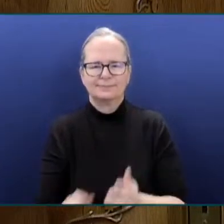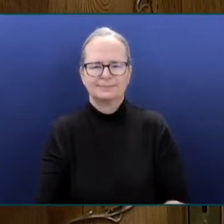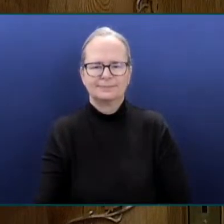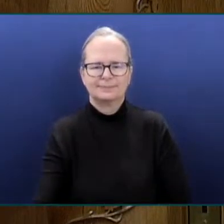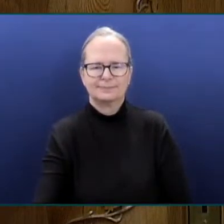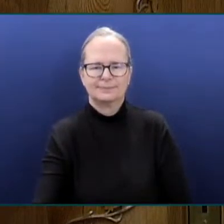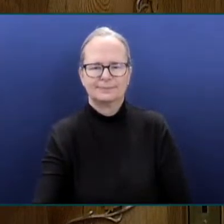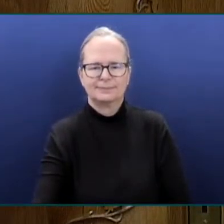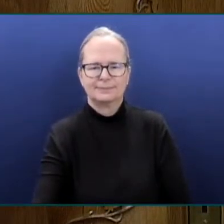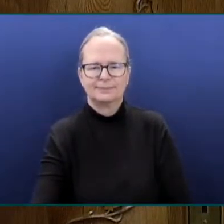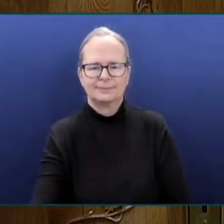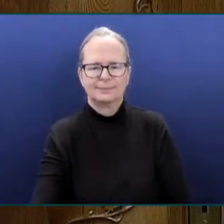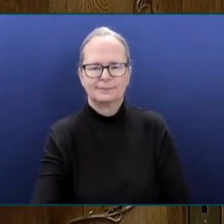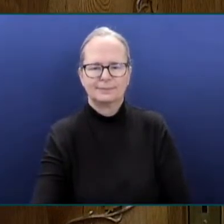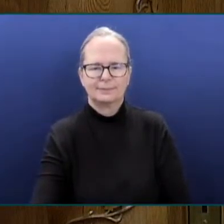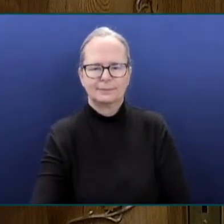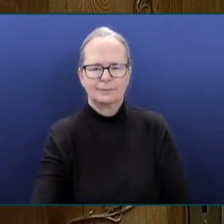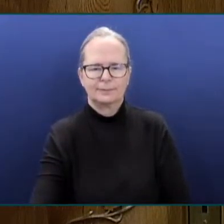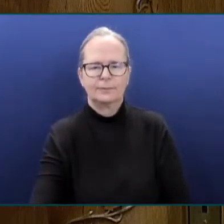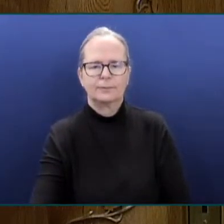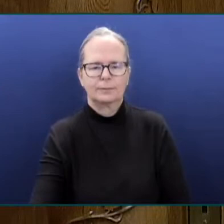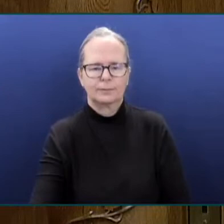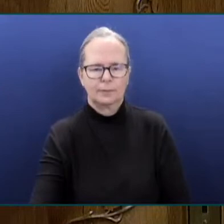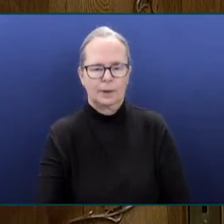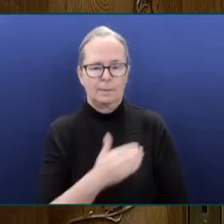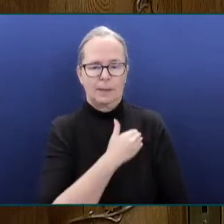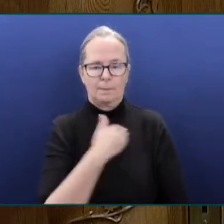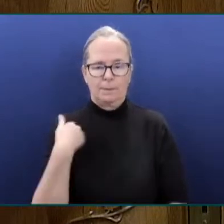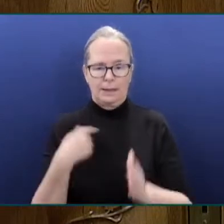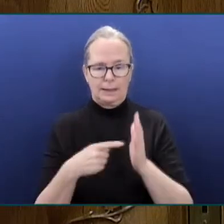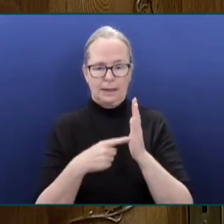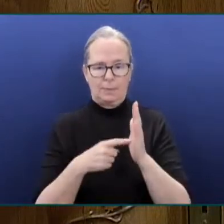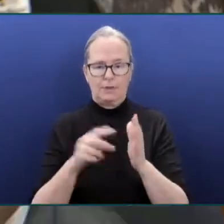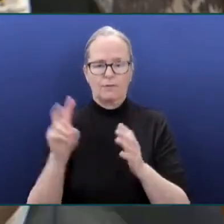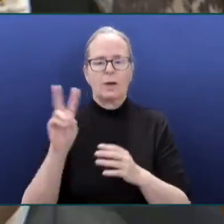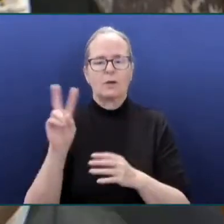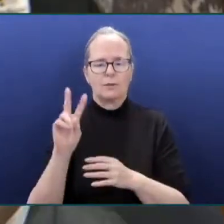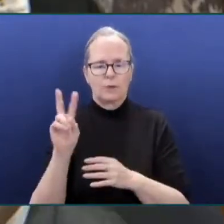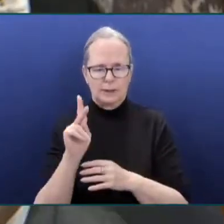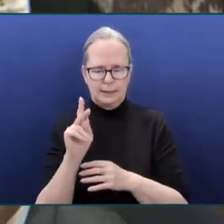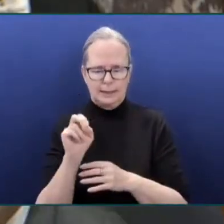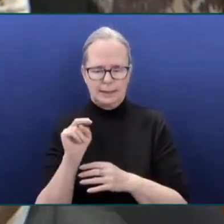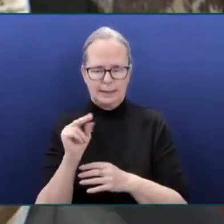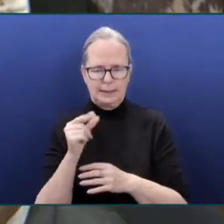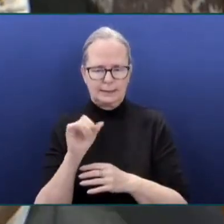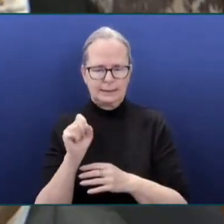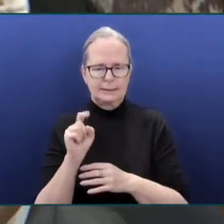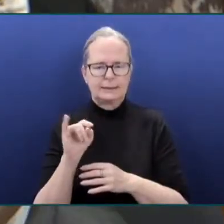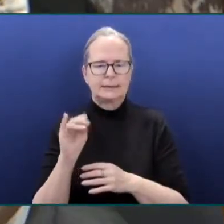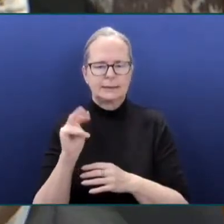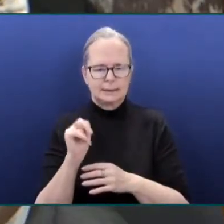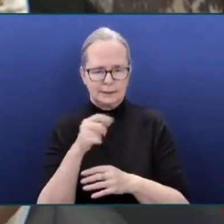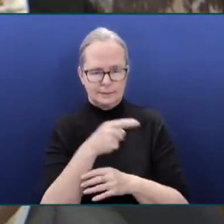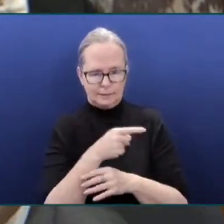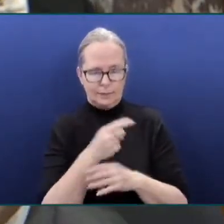for Vancouver Kensington. Thank you very much, Honourable Speaker. Joining us today is Brandon Yan, the Executive Director of Out